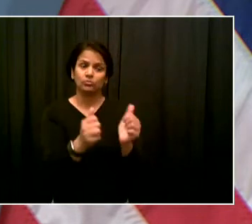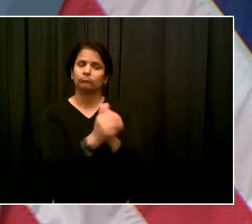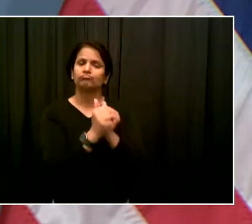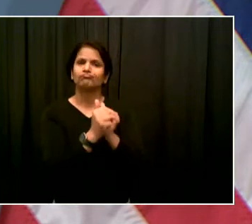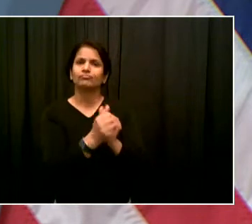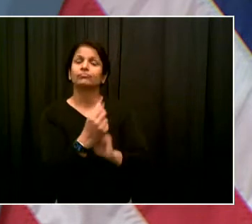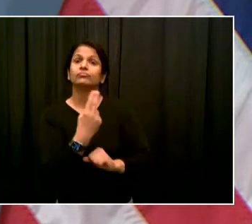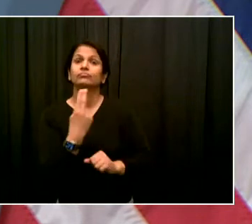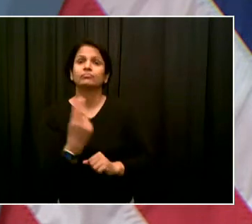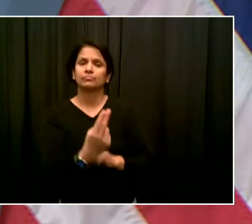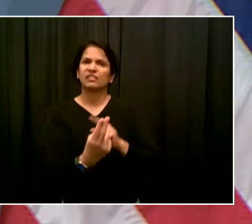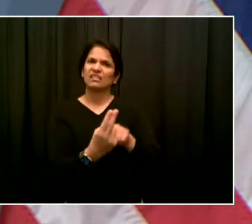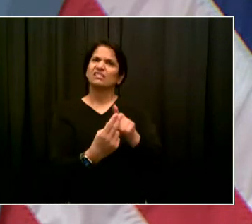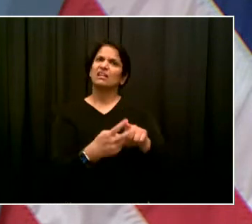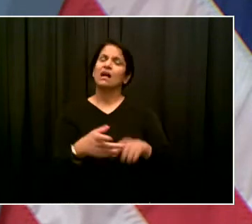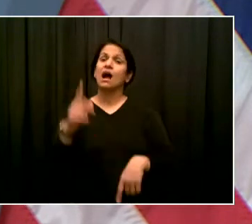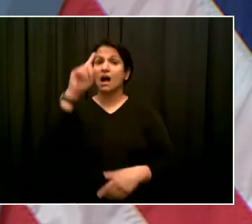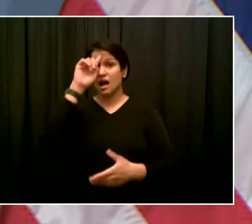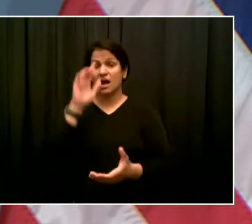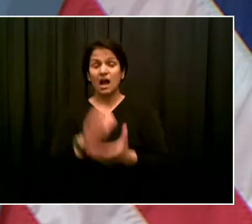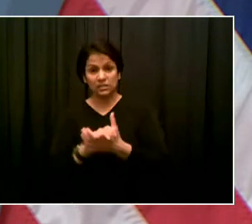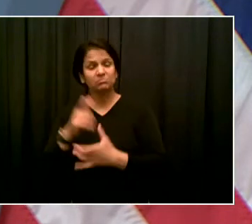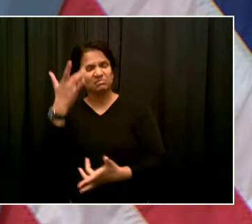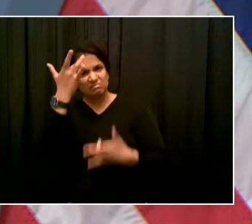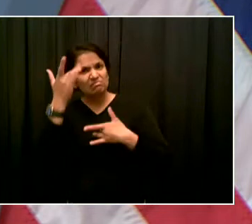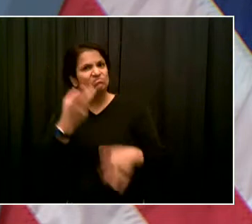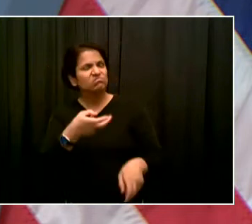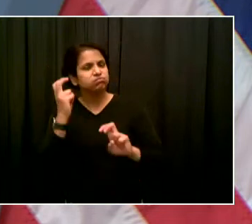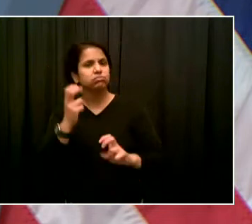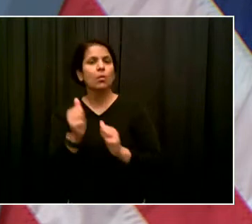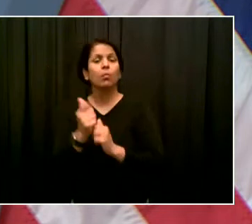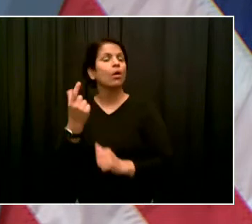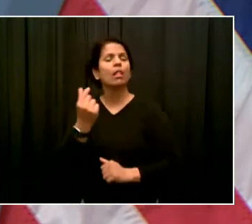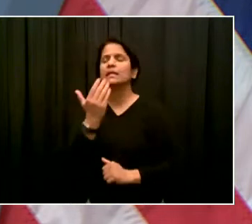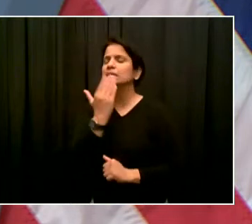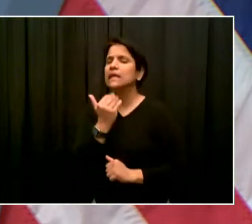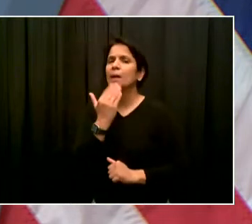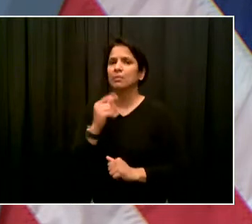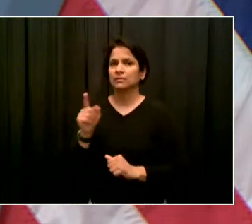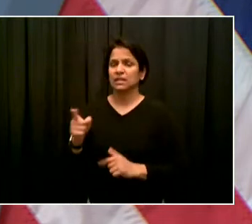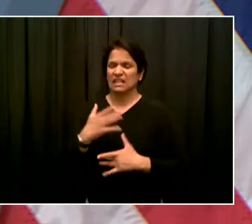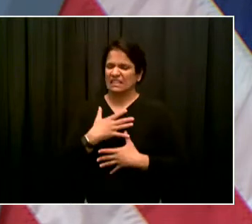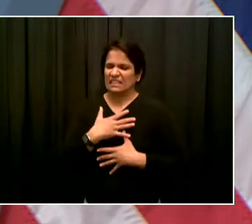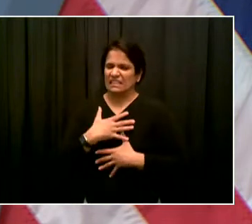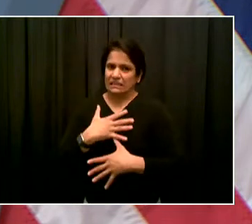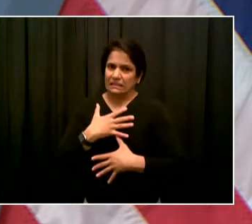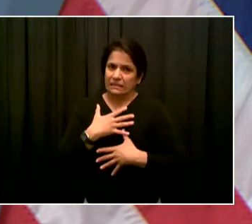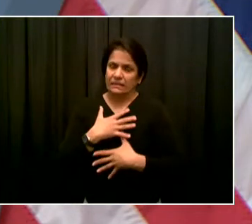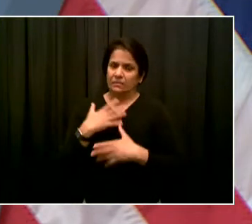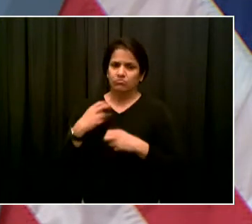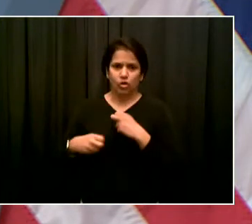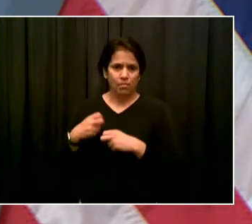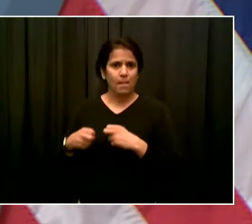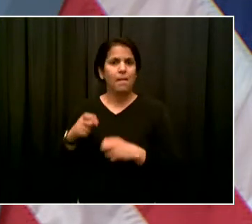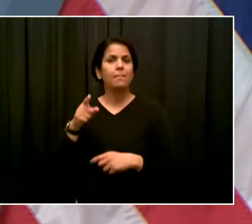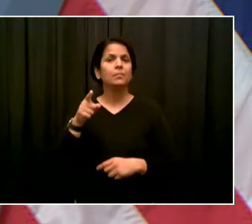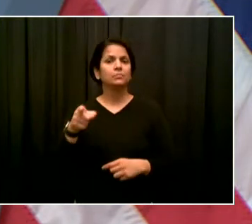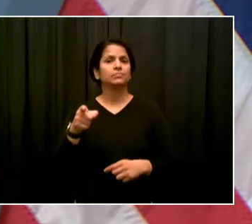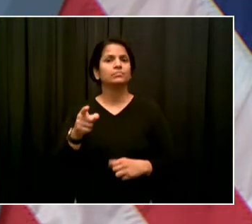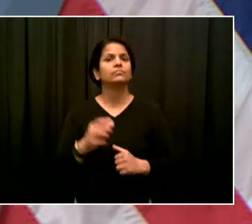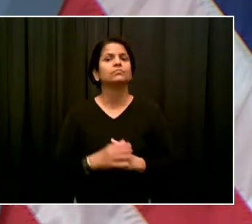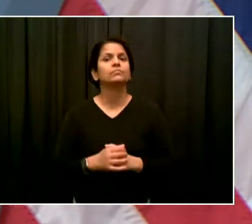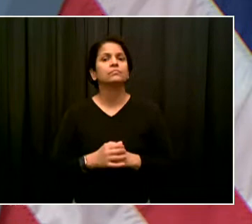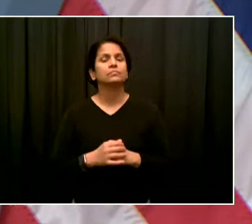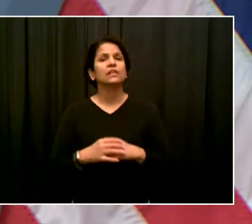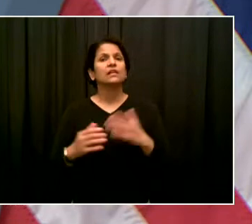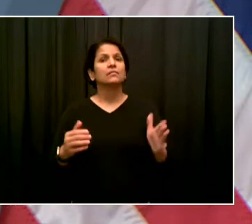including emphysema and diabetes, and was in a vicious cycle of shortness of breath, leading to poor blood sugar control,